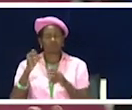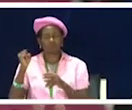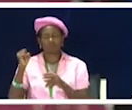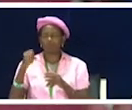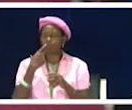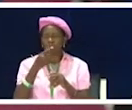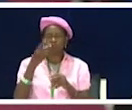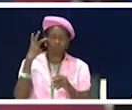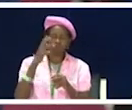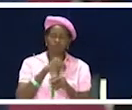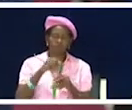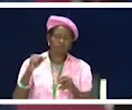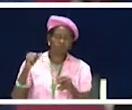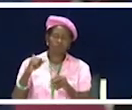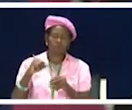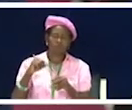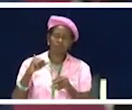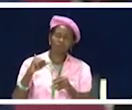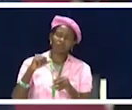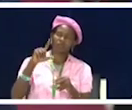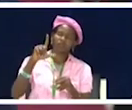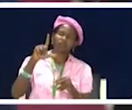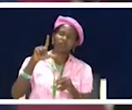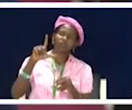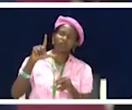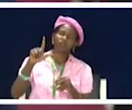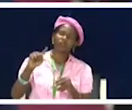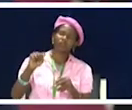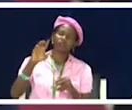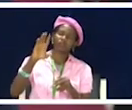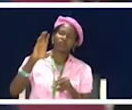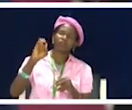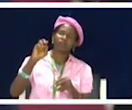who was a lieutenant colonel in the army.